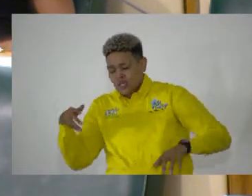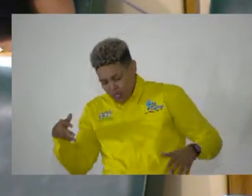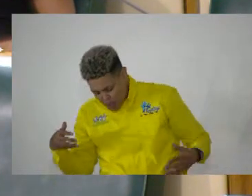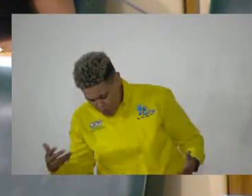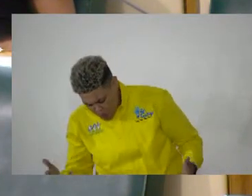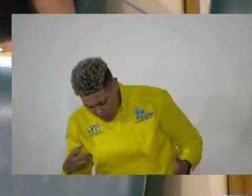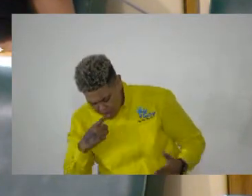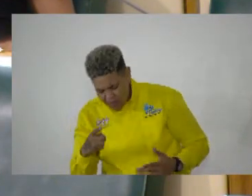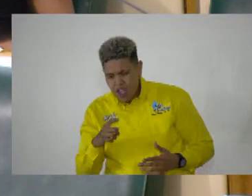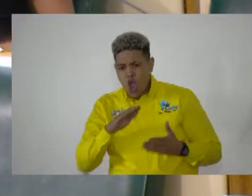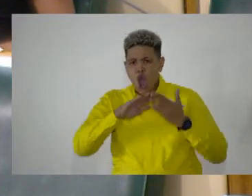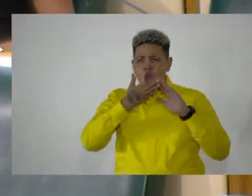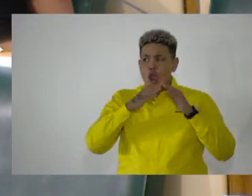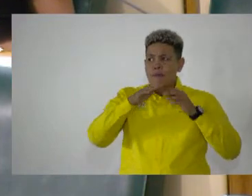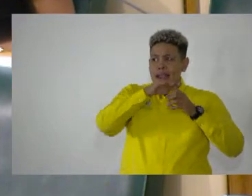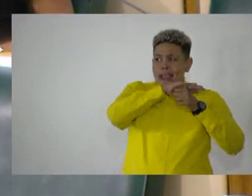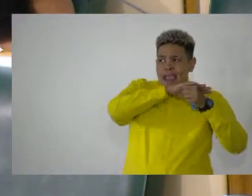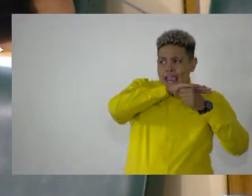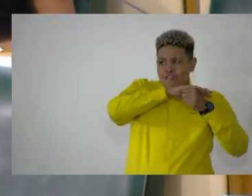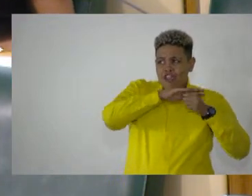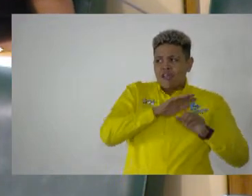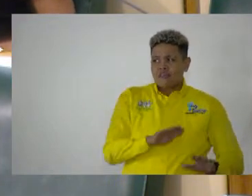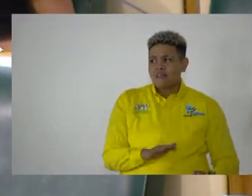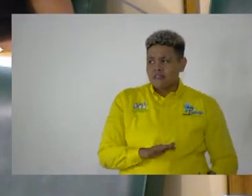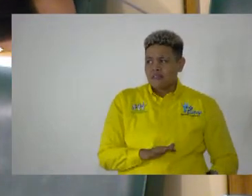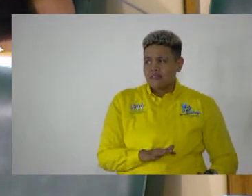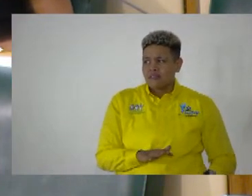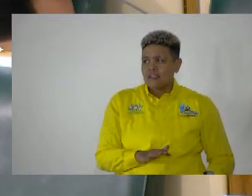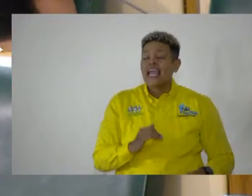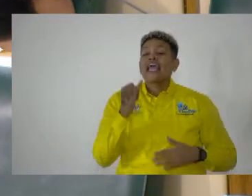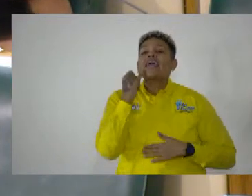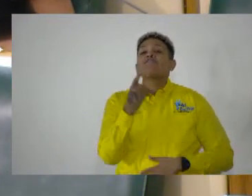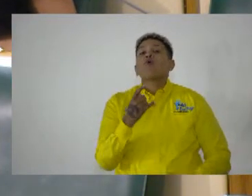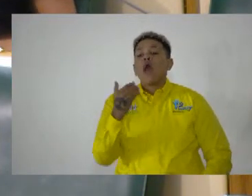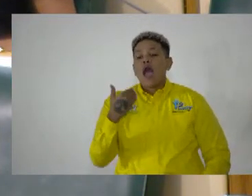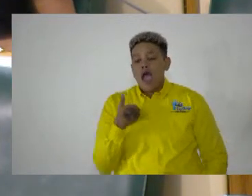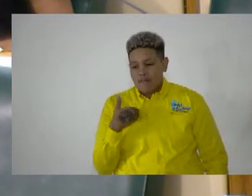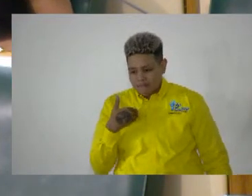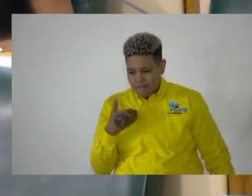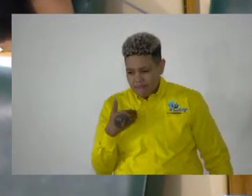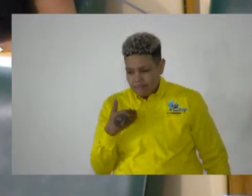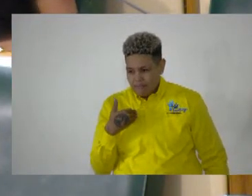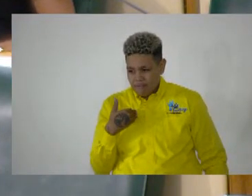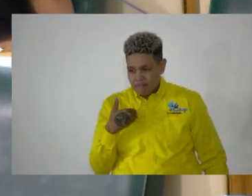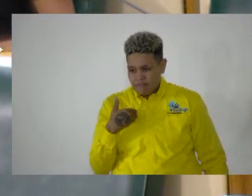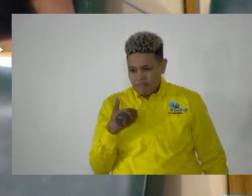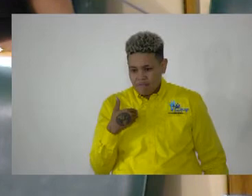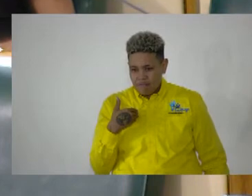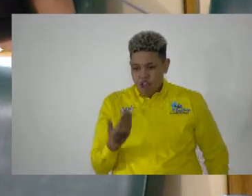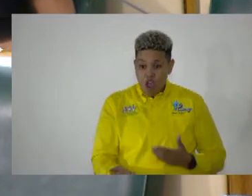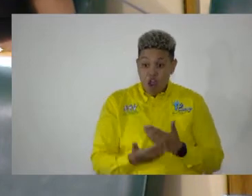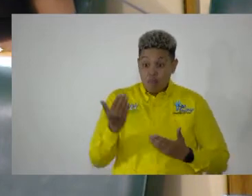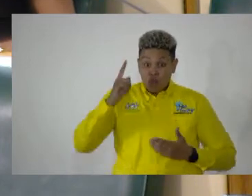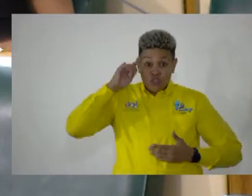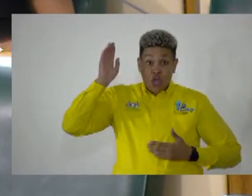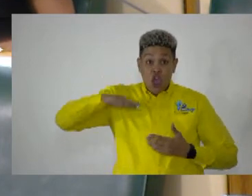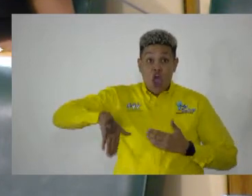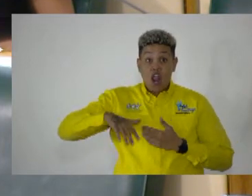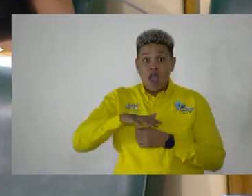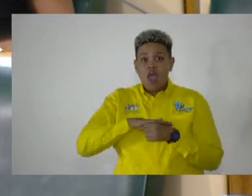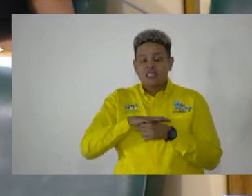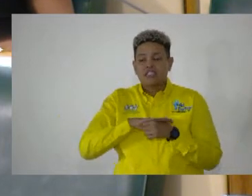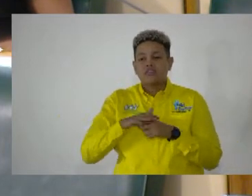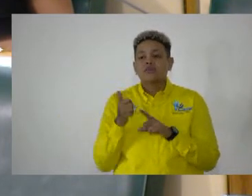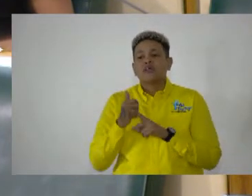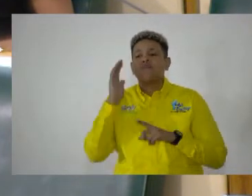an urban area. If you have, so almost all constituencies